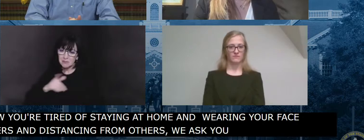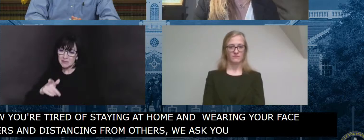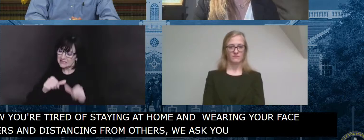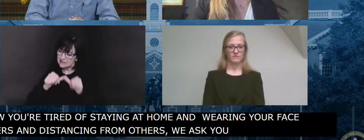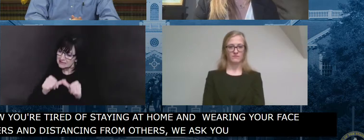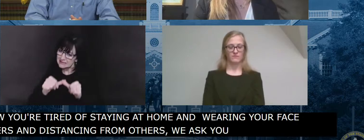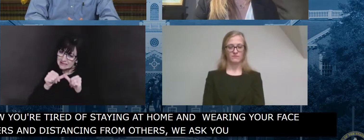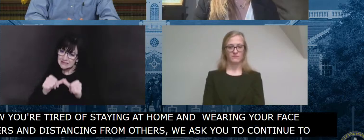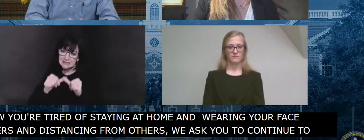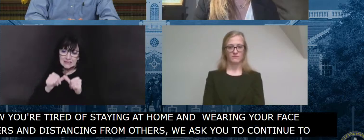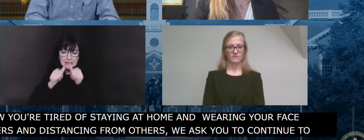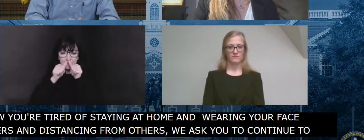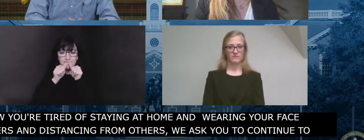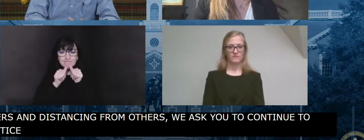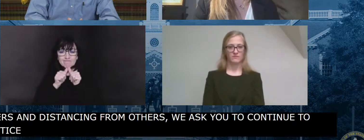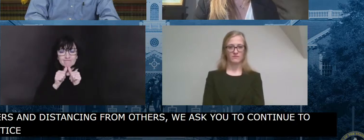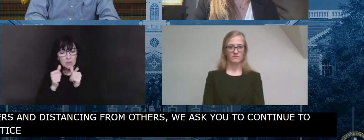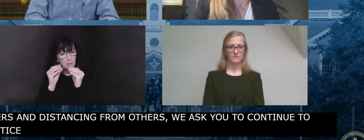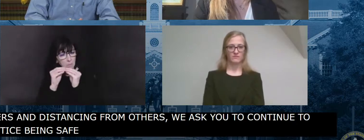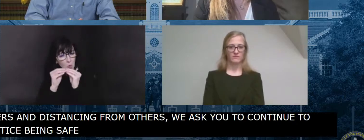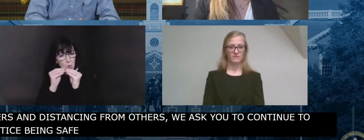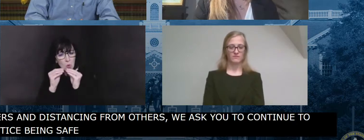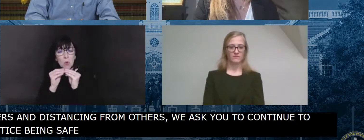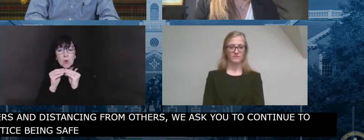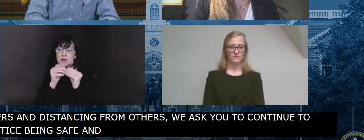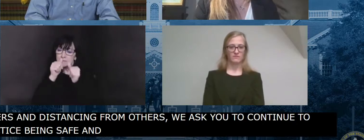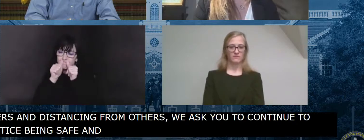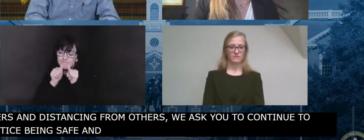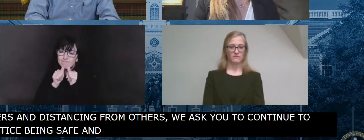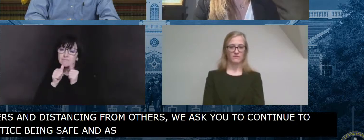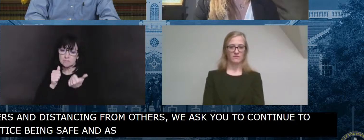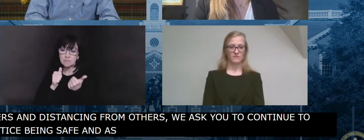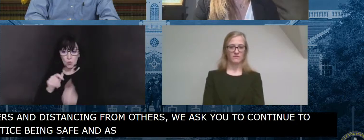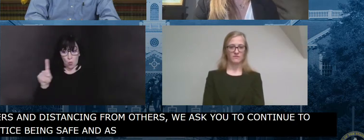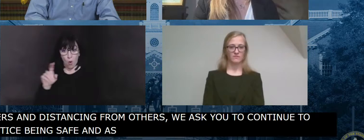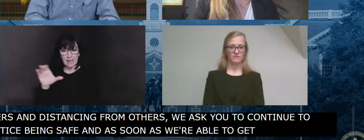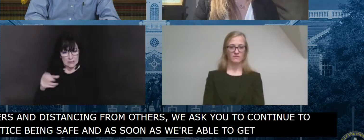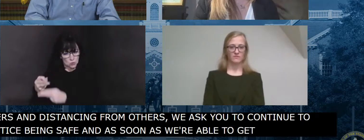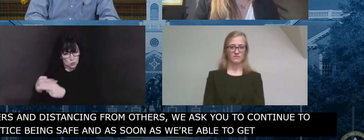safe. And as soon as we're able to get into 1C,